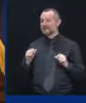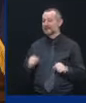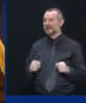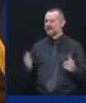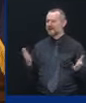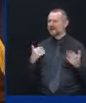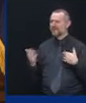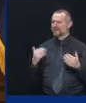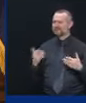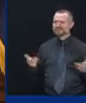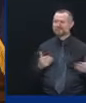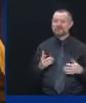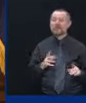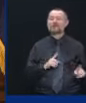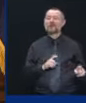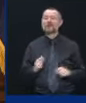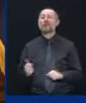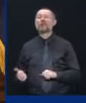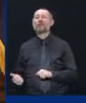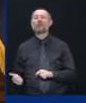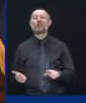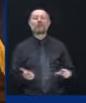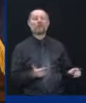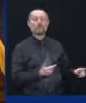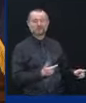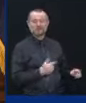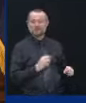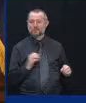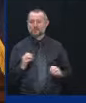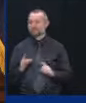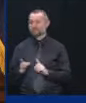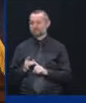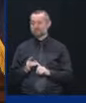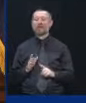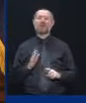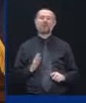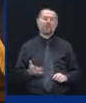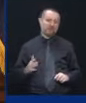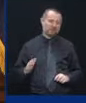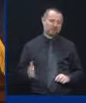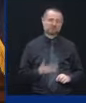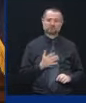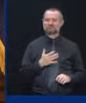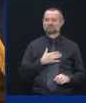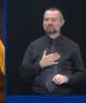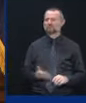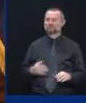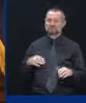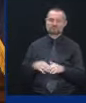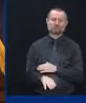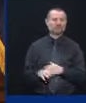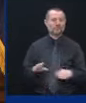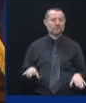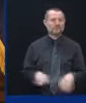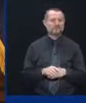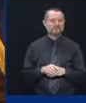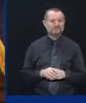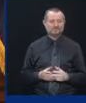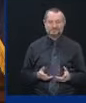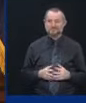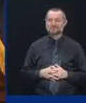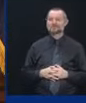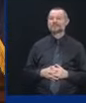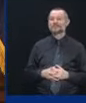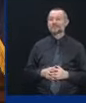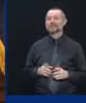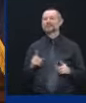were tested and they're negative, well, then I would go to that wedding. So testing as a way to reopen.